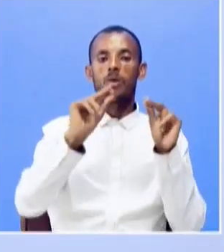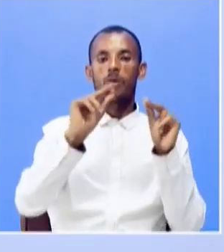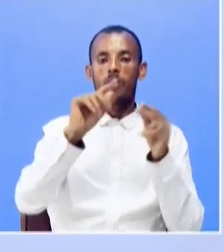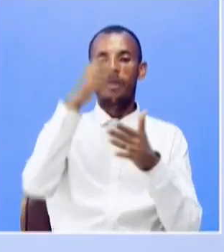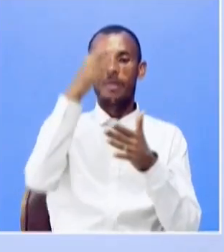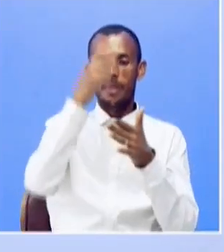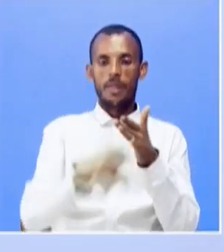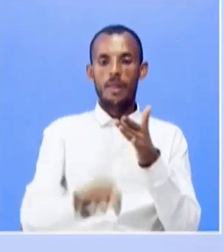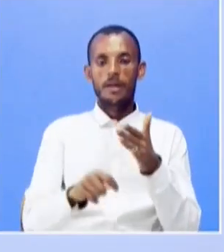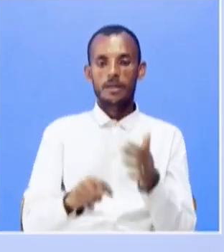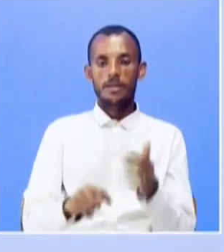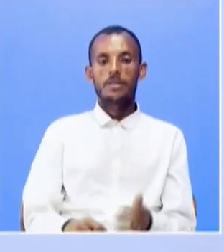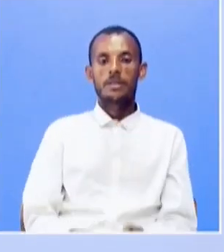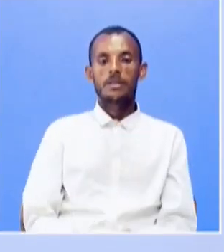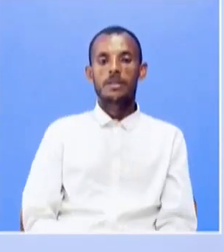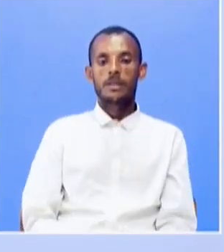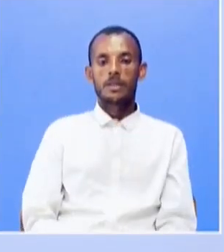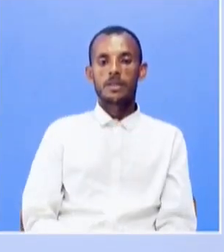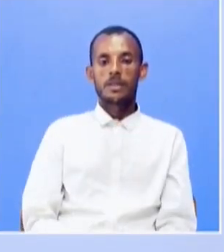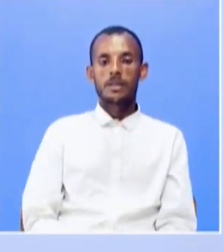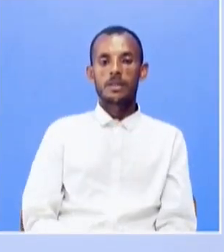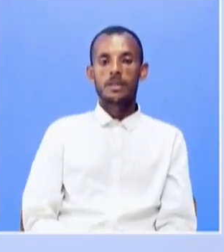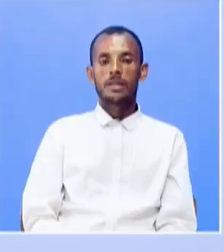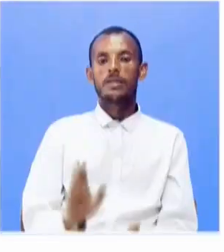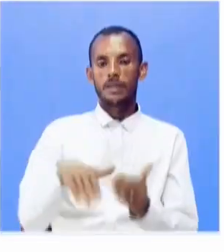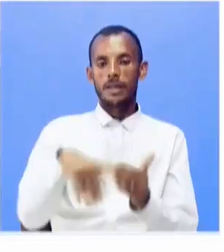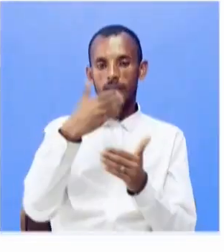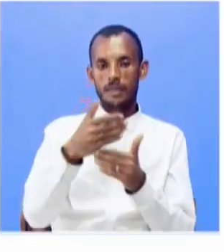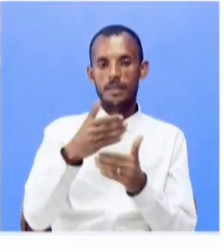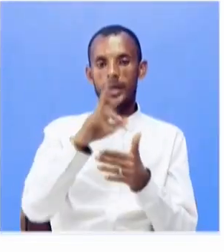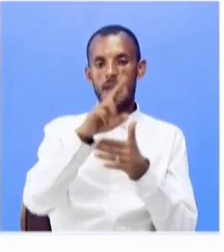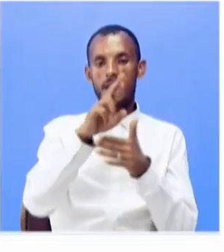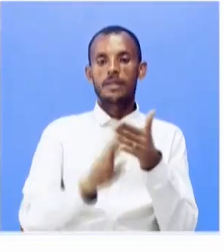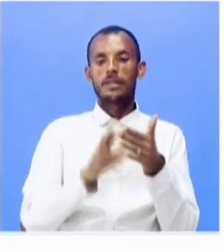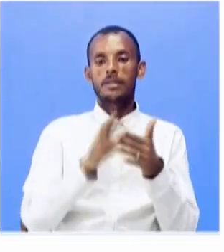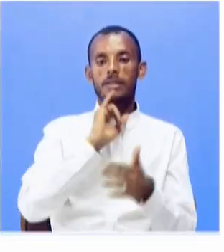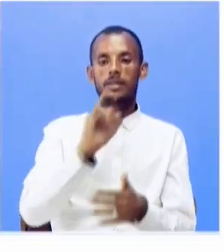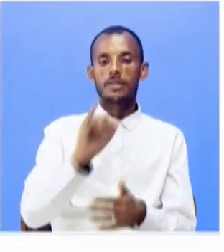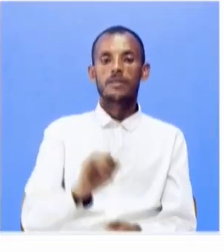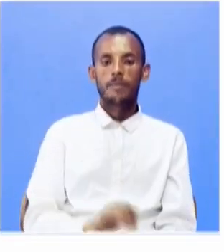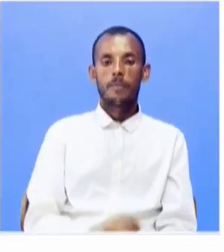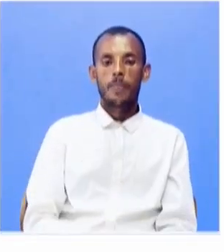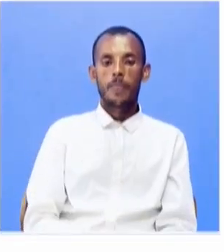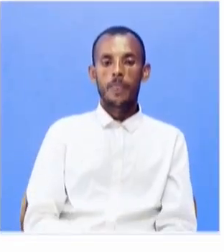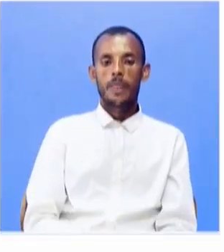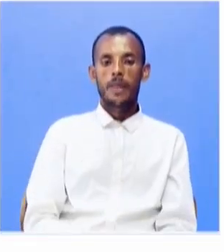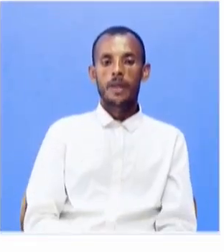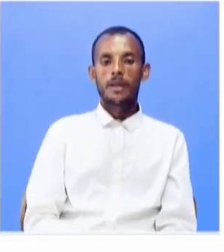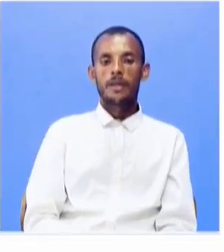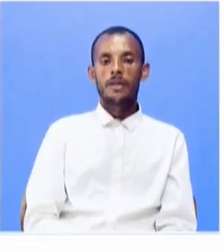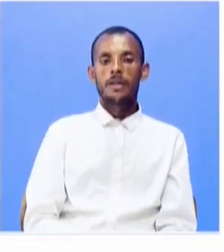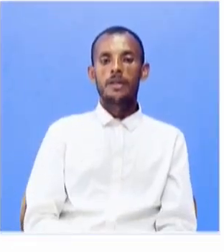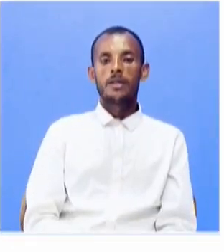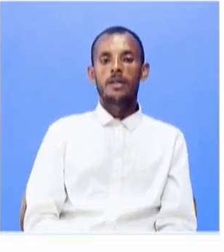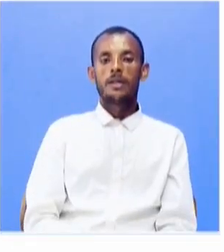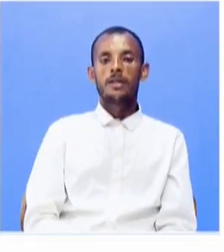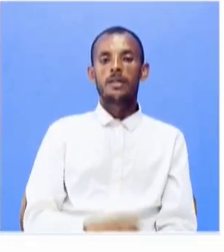tax is paid. So the next range is, it is